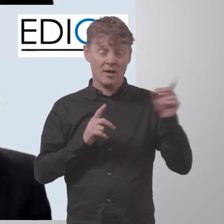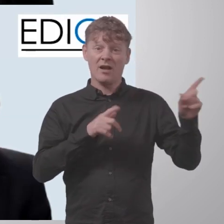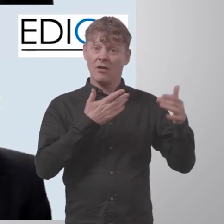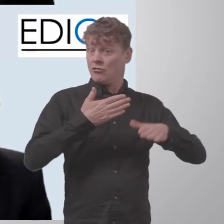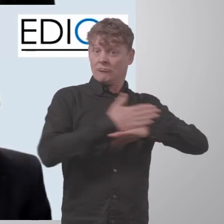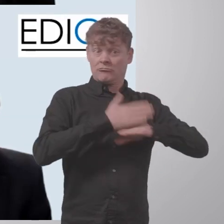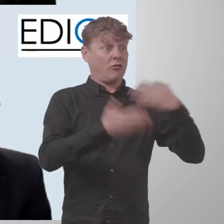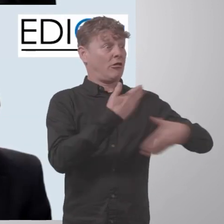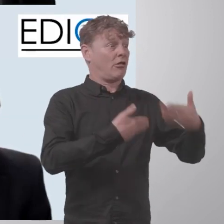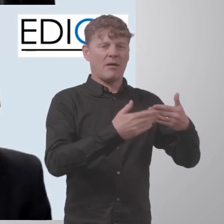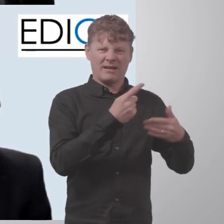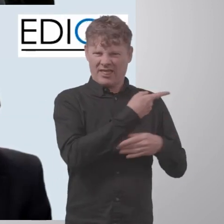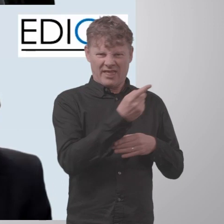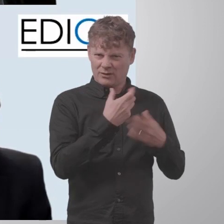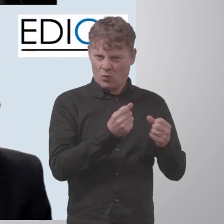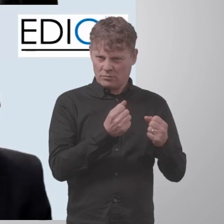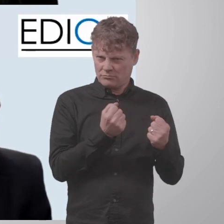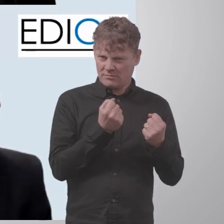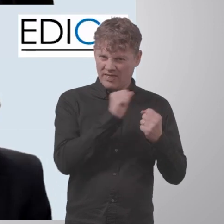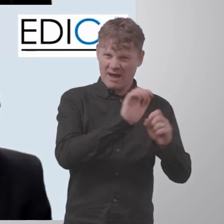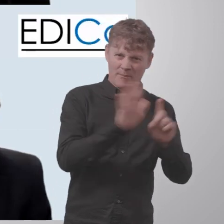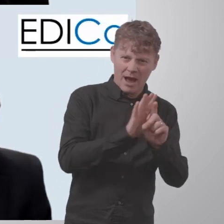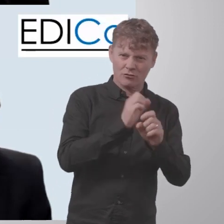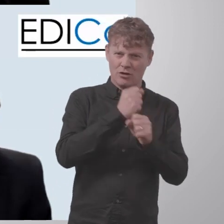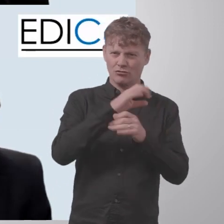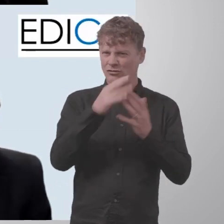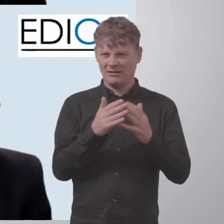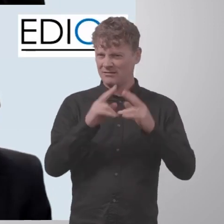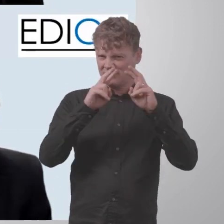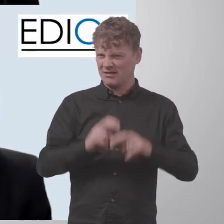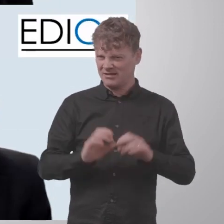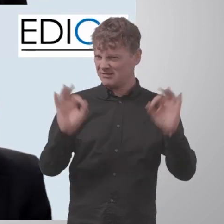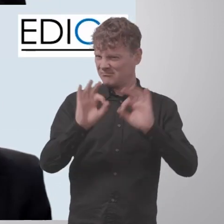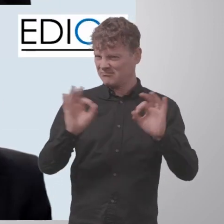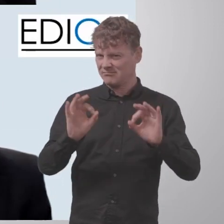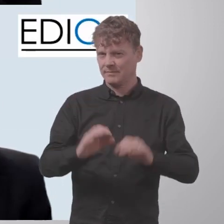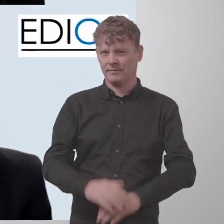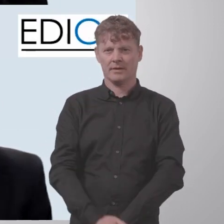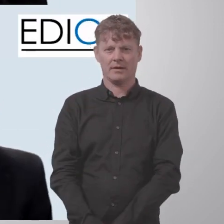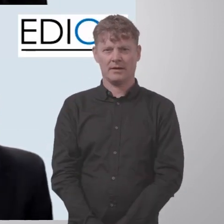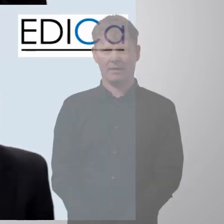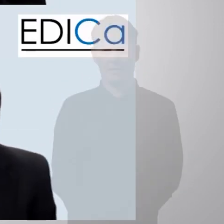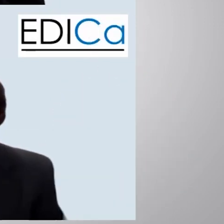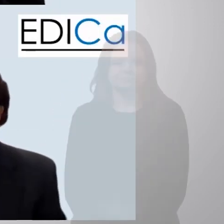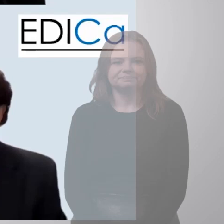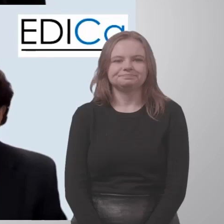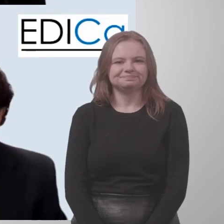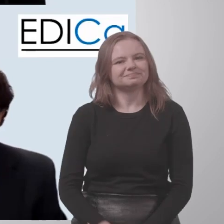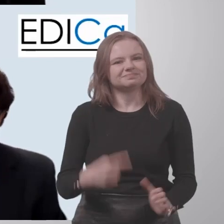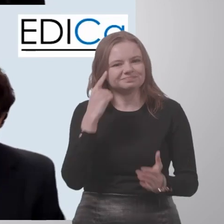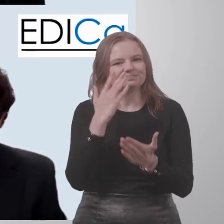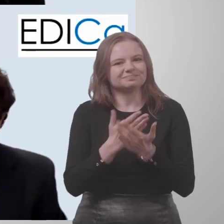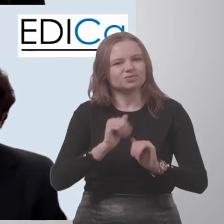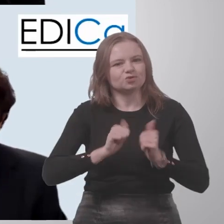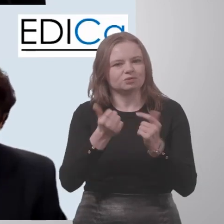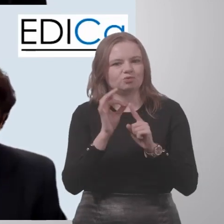studies. Yeah, no, I think that's a really good point. And I think also, you know, historically the same things apply to work